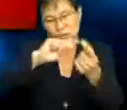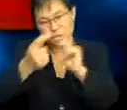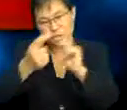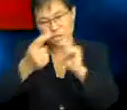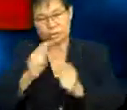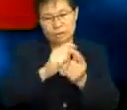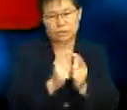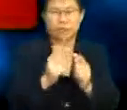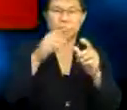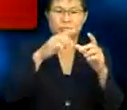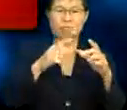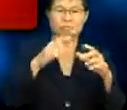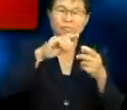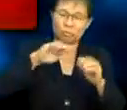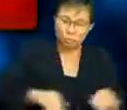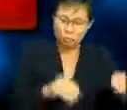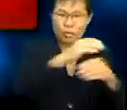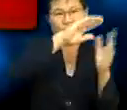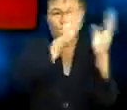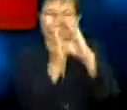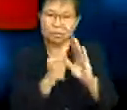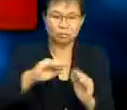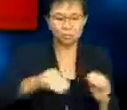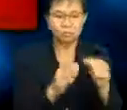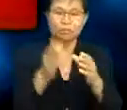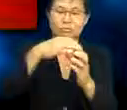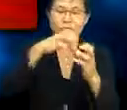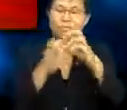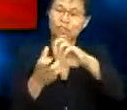to move and change its irregular shape.